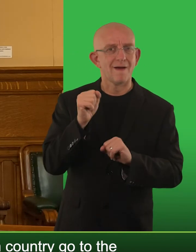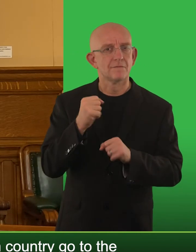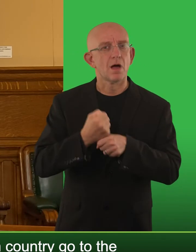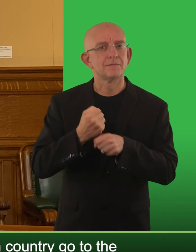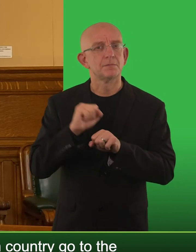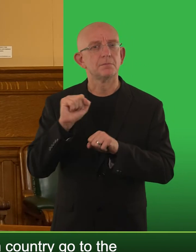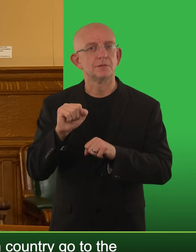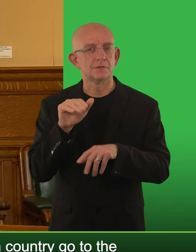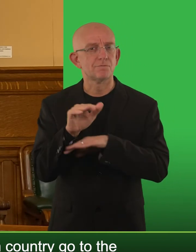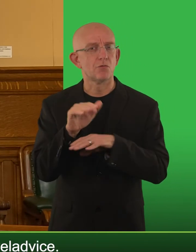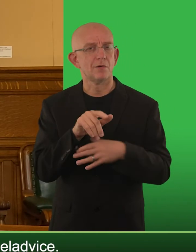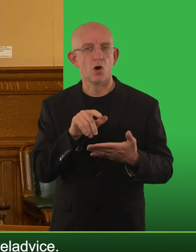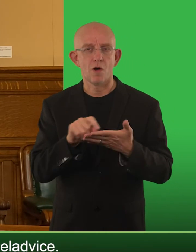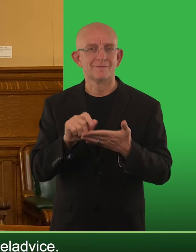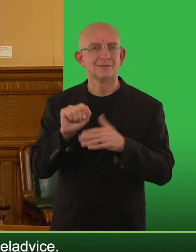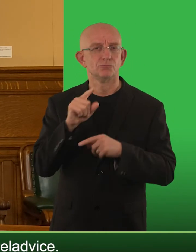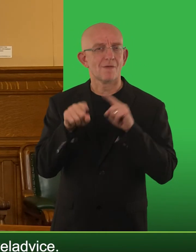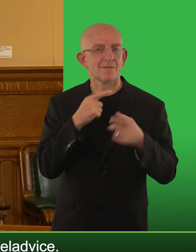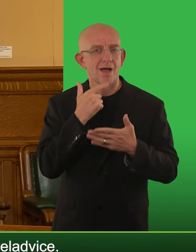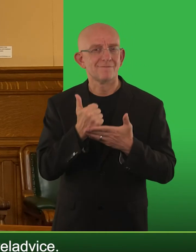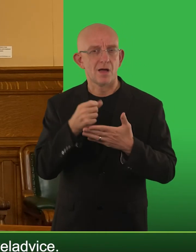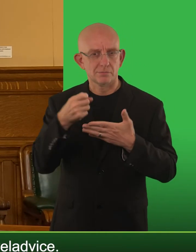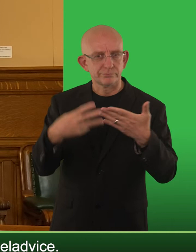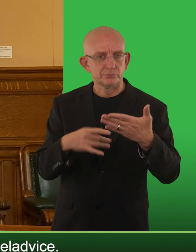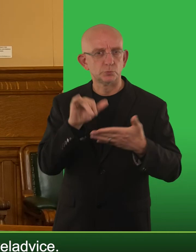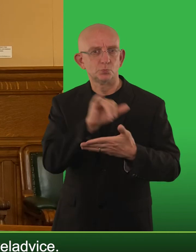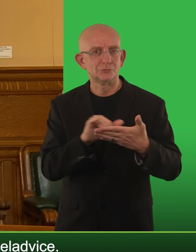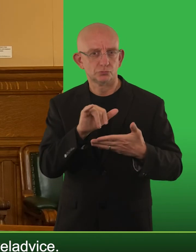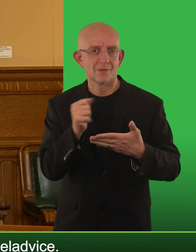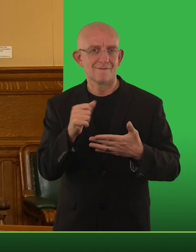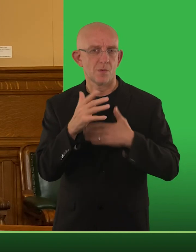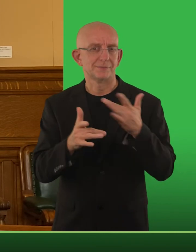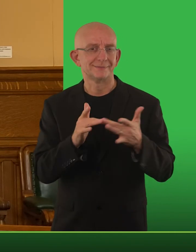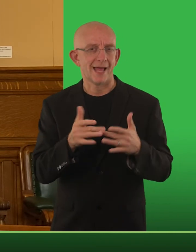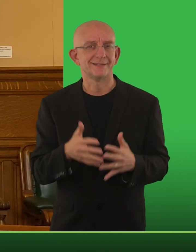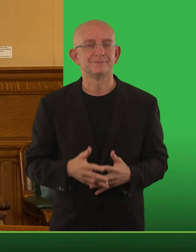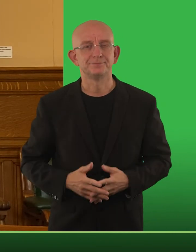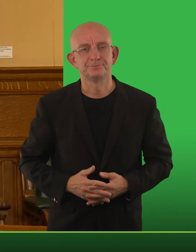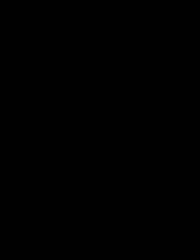to the government's Foreign Office travel advice, which is gov.uk foreign travel advice.